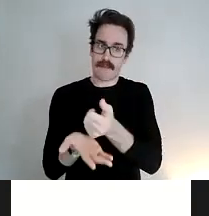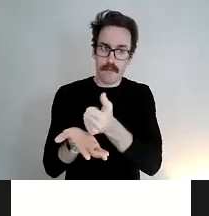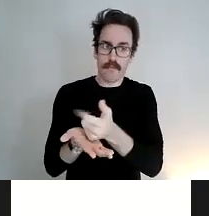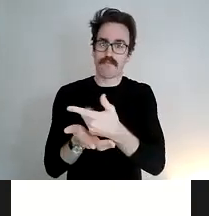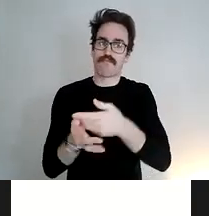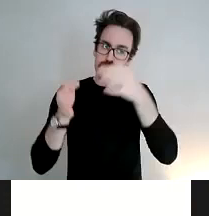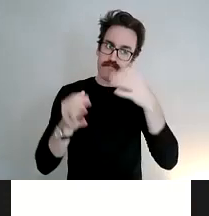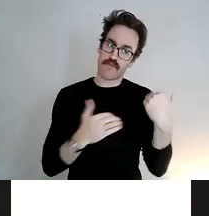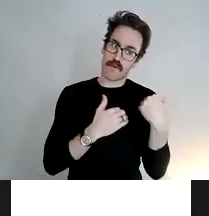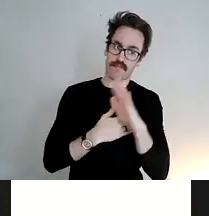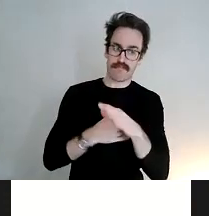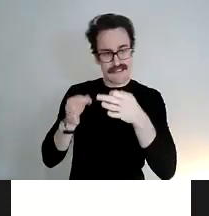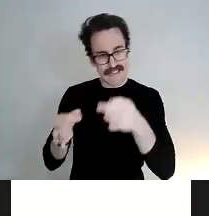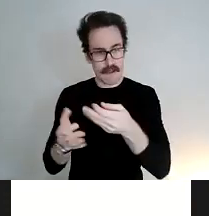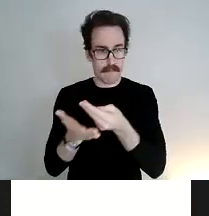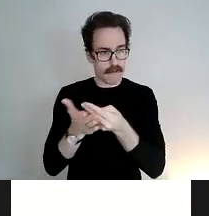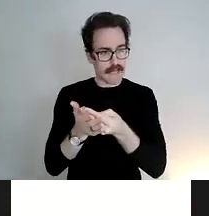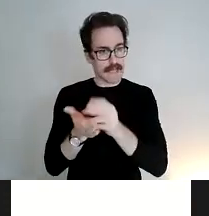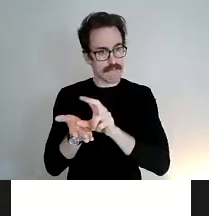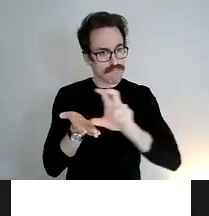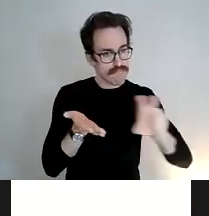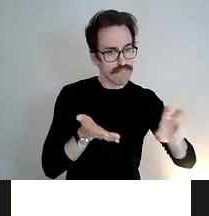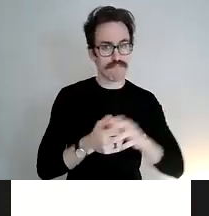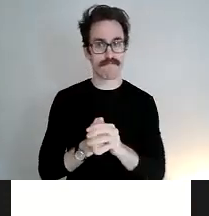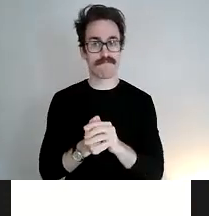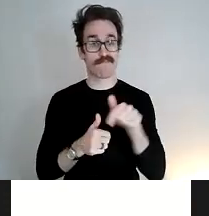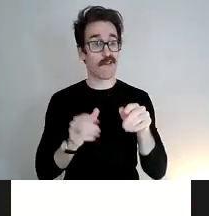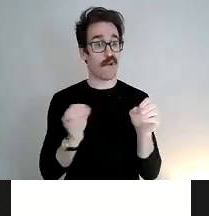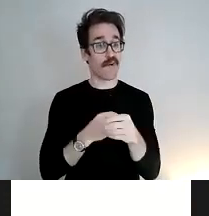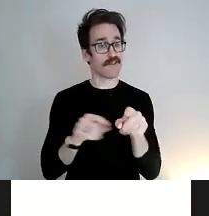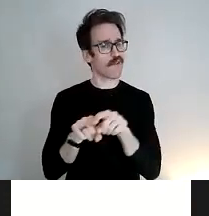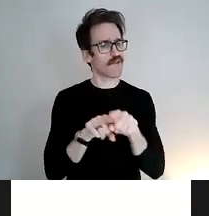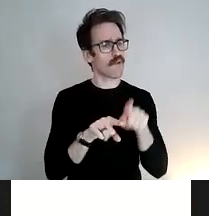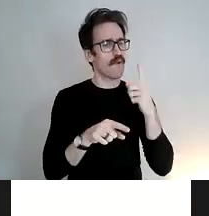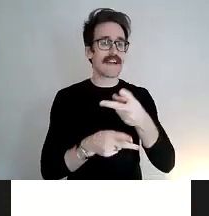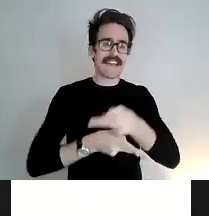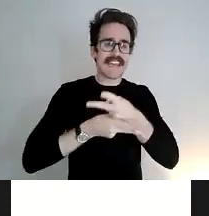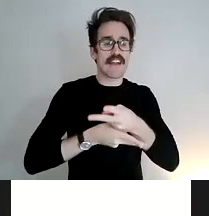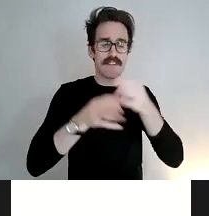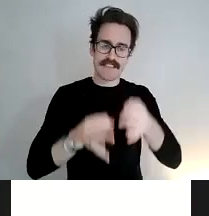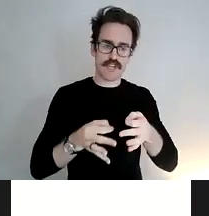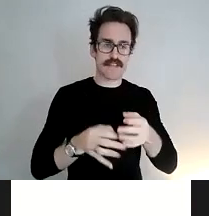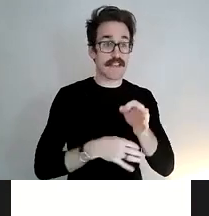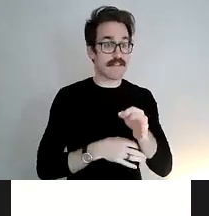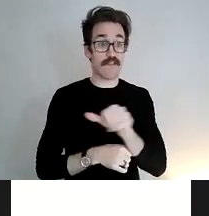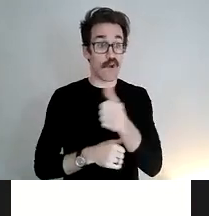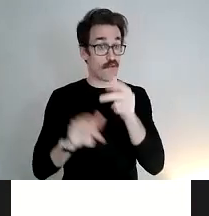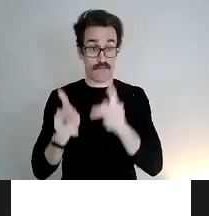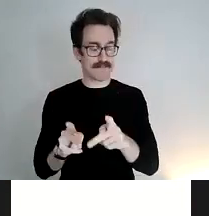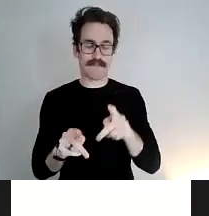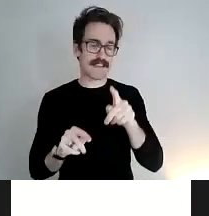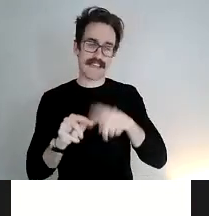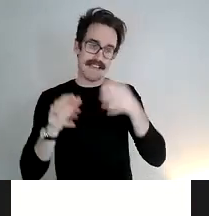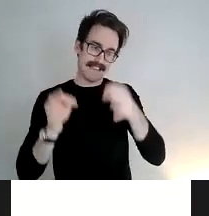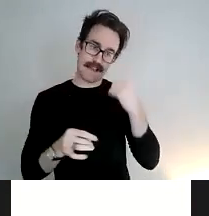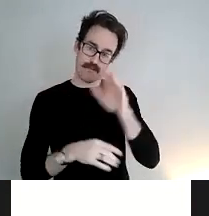for incapable people. Our office also makes treatment decisions when no one else is available under the Healthcare Consent Act for people who aren't capable in